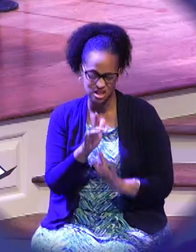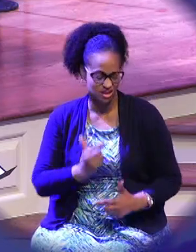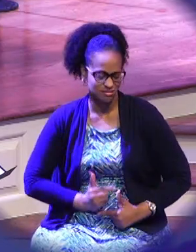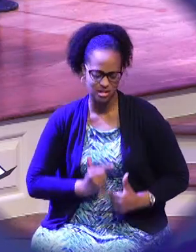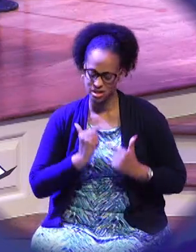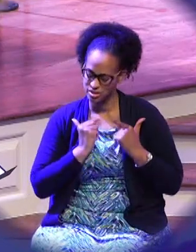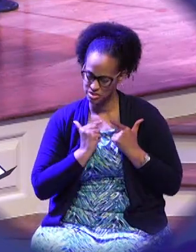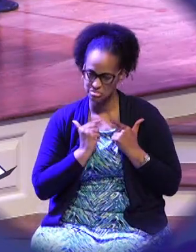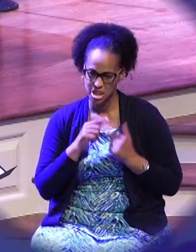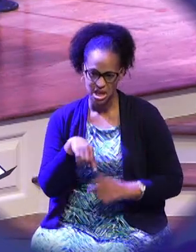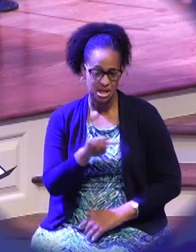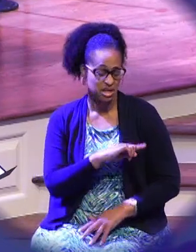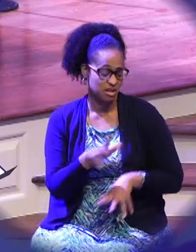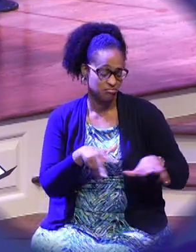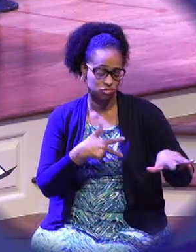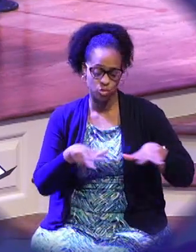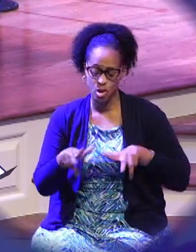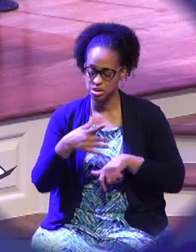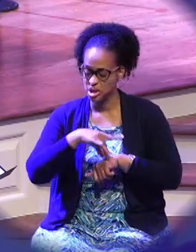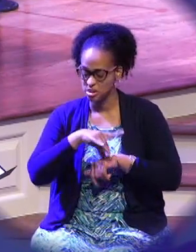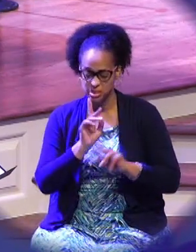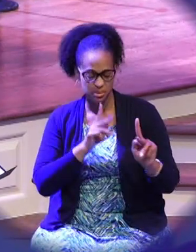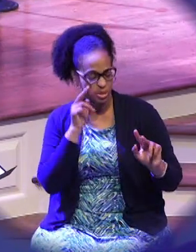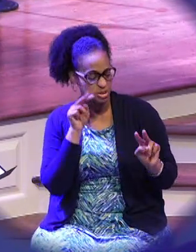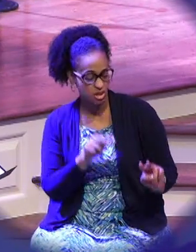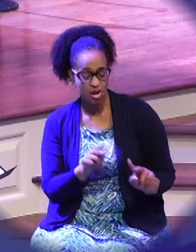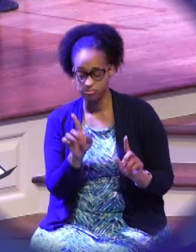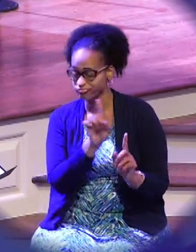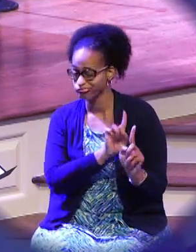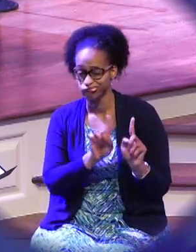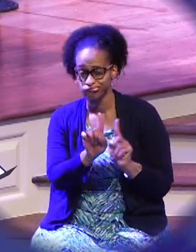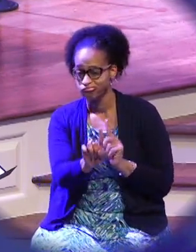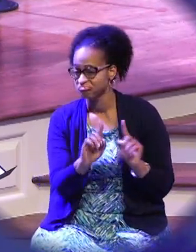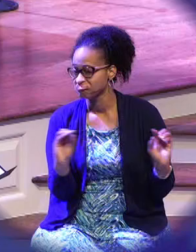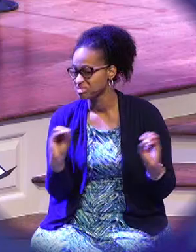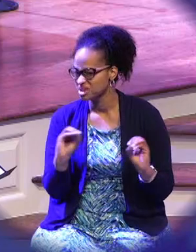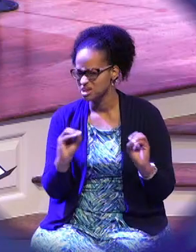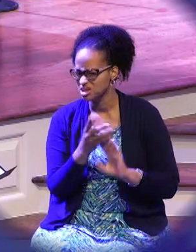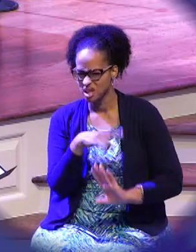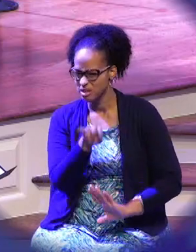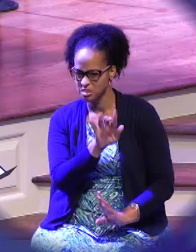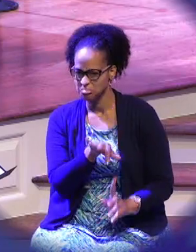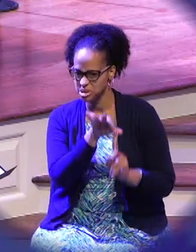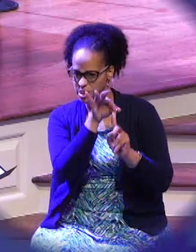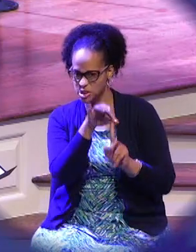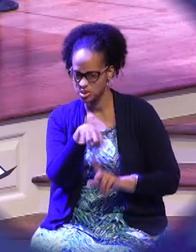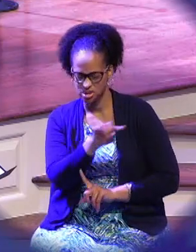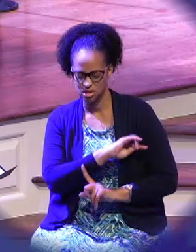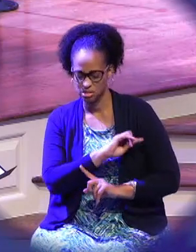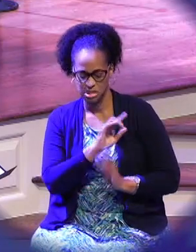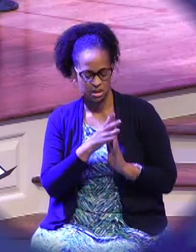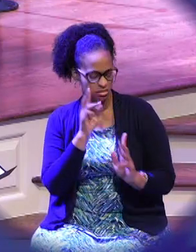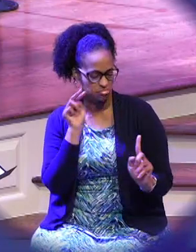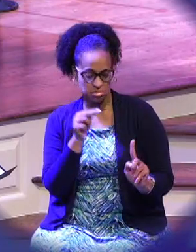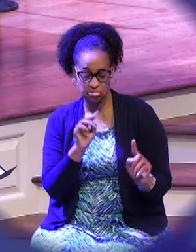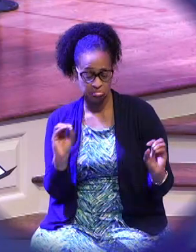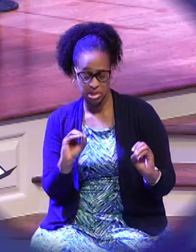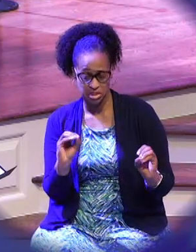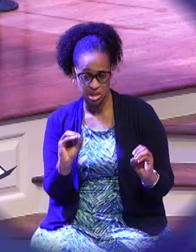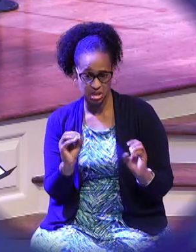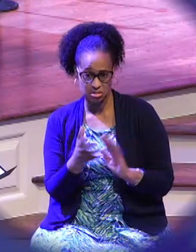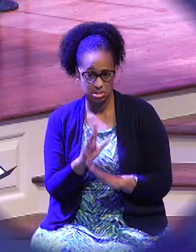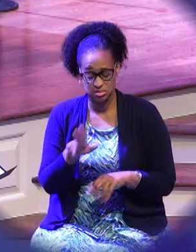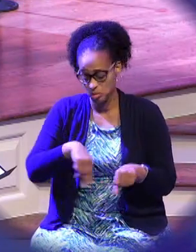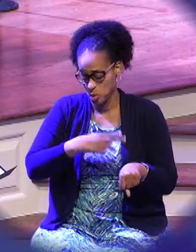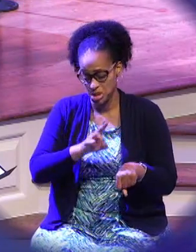lived. He walked the earth and people saw him walk by, and there was nothing that struck him, struck those who knew him out of the